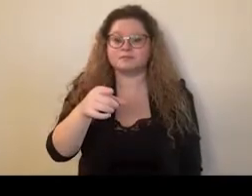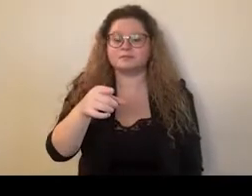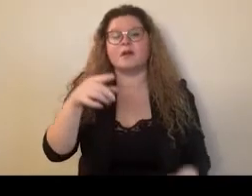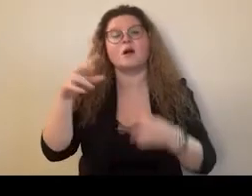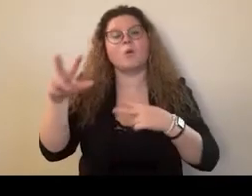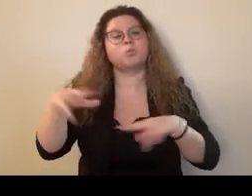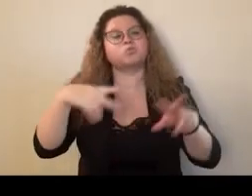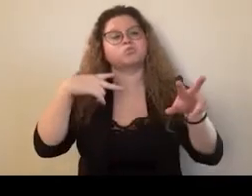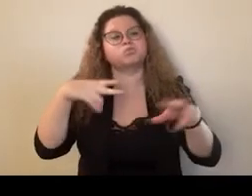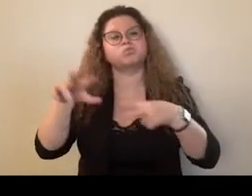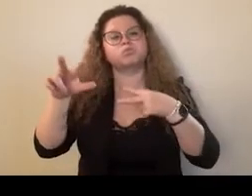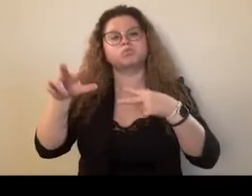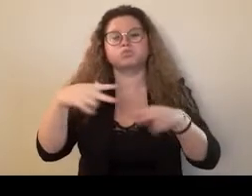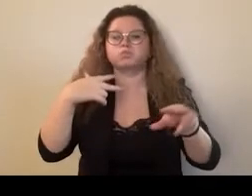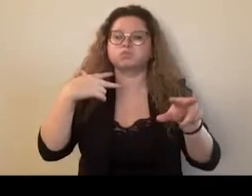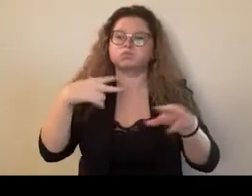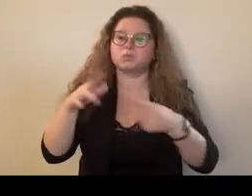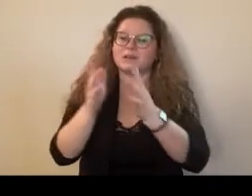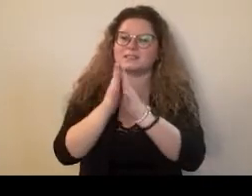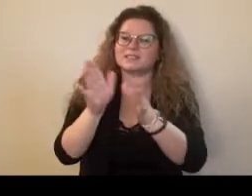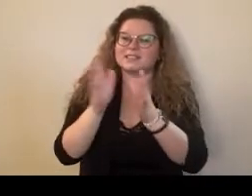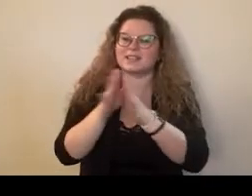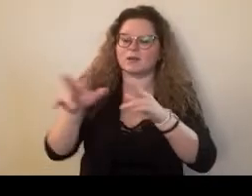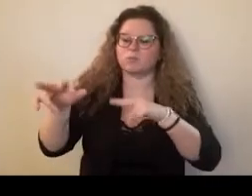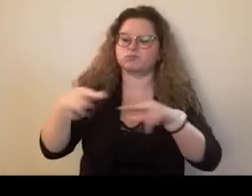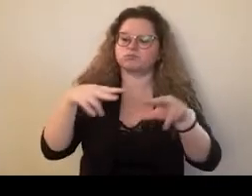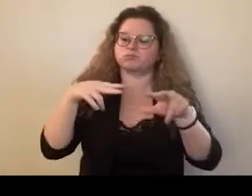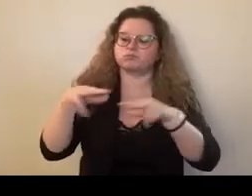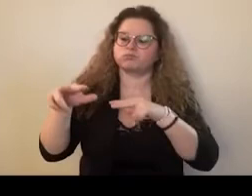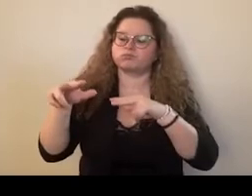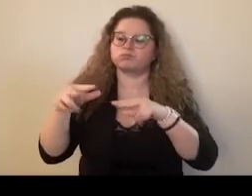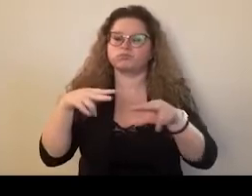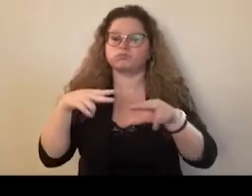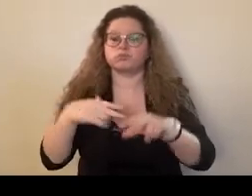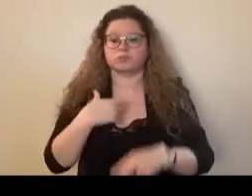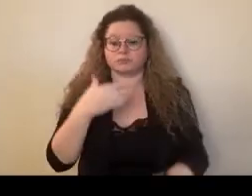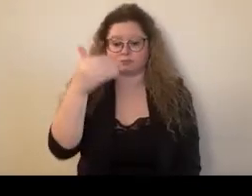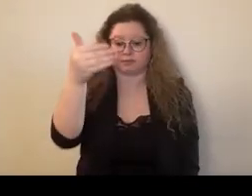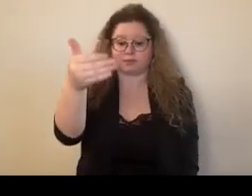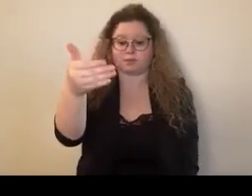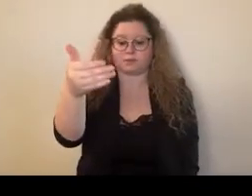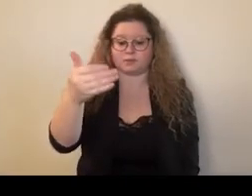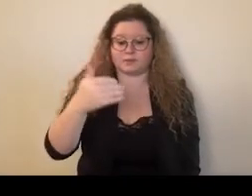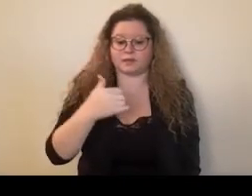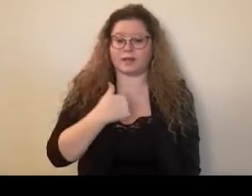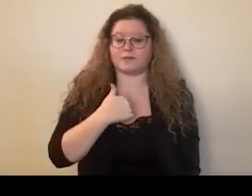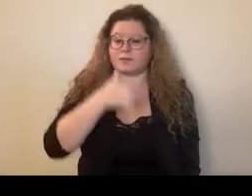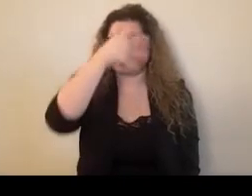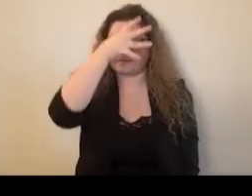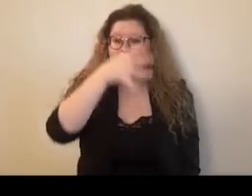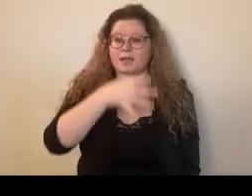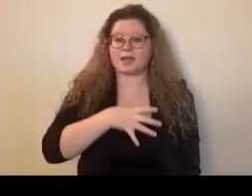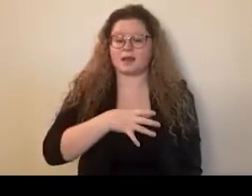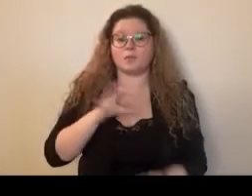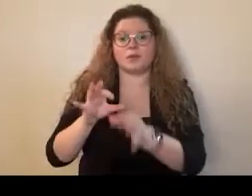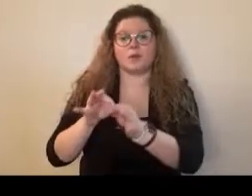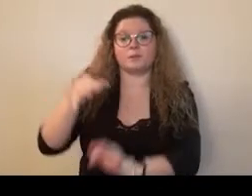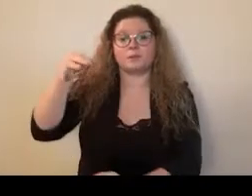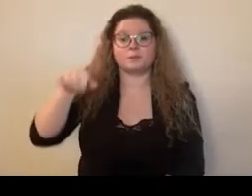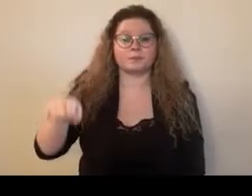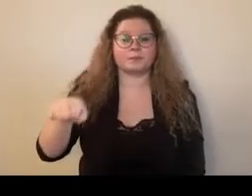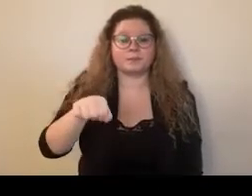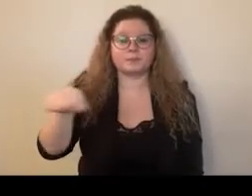walk on a sandy path. In the foreground, there is a gentleman striding out with a cane and baseball cap,